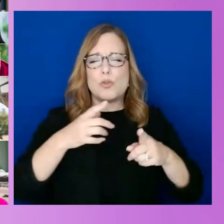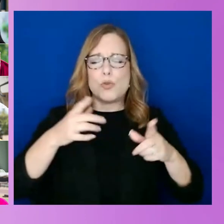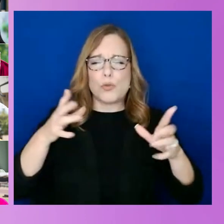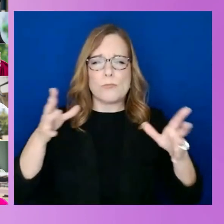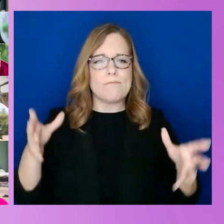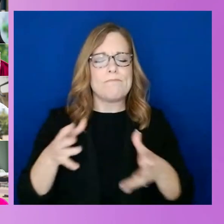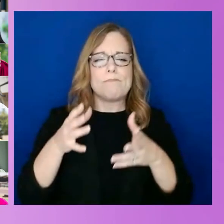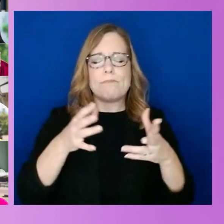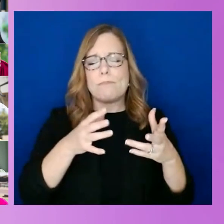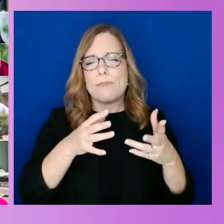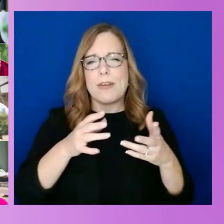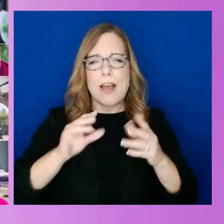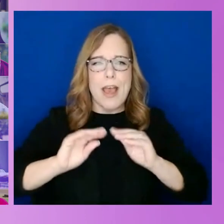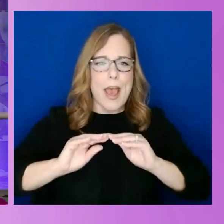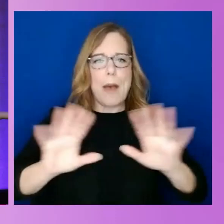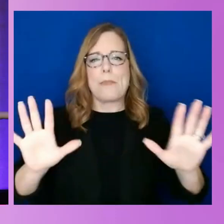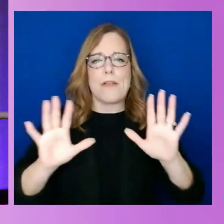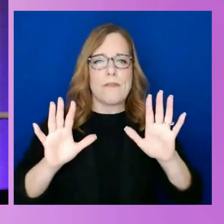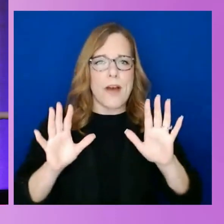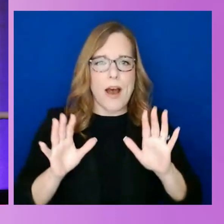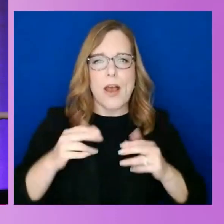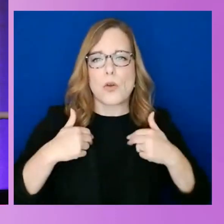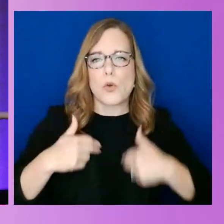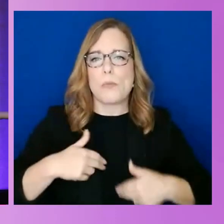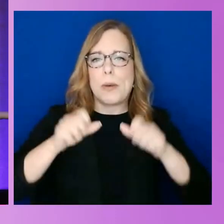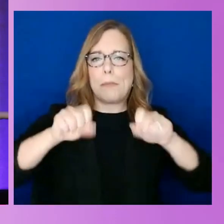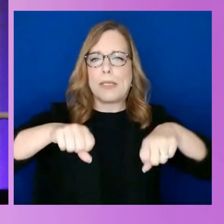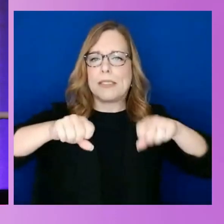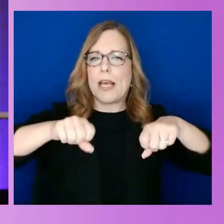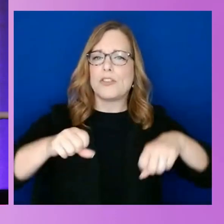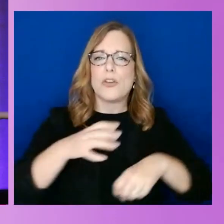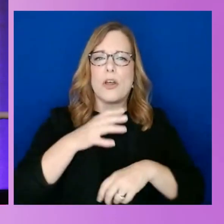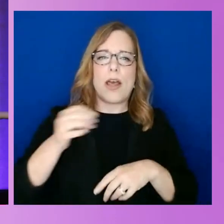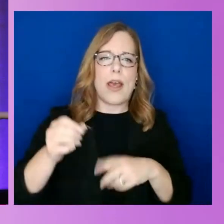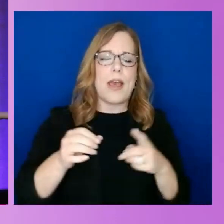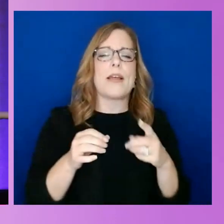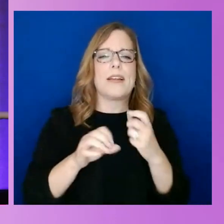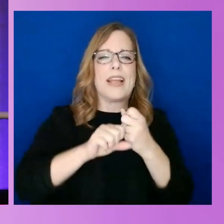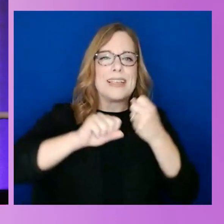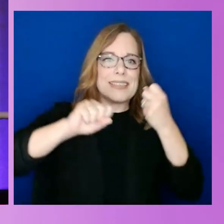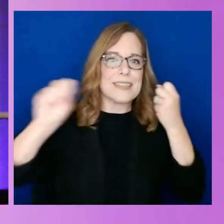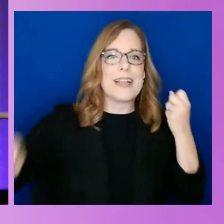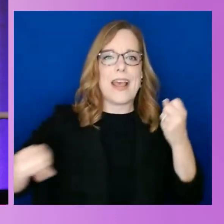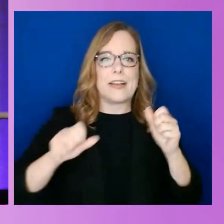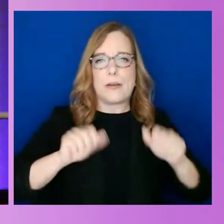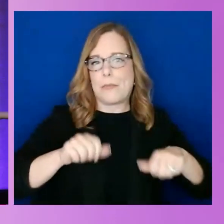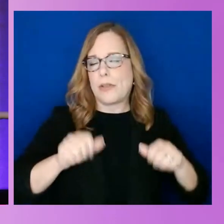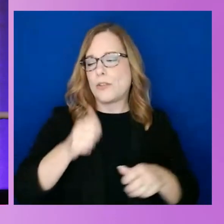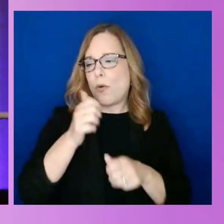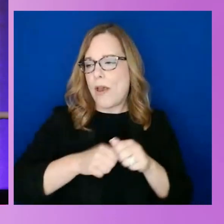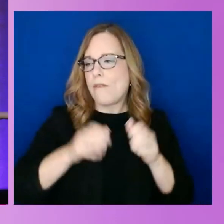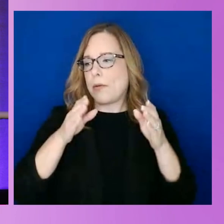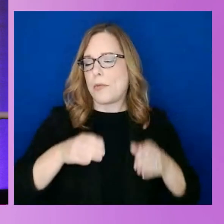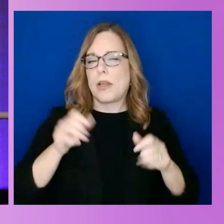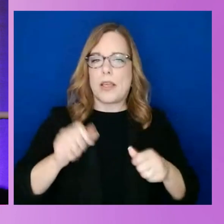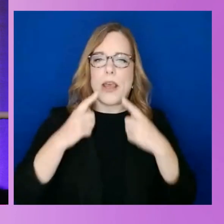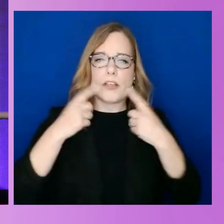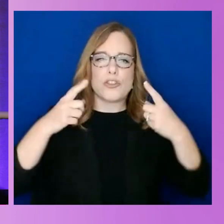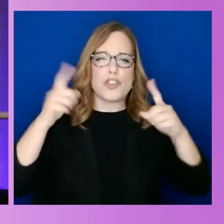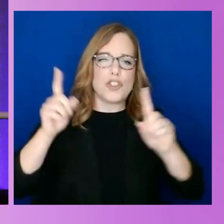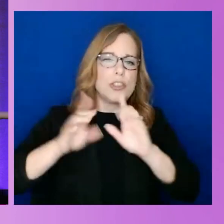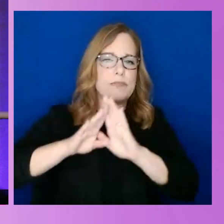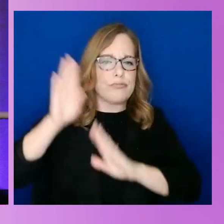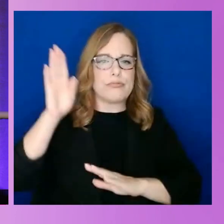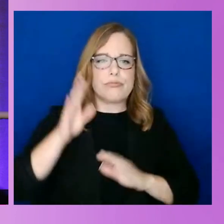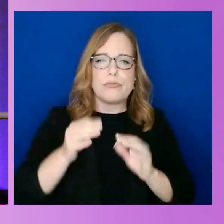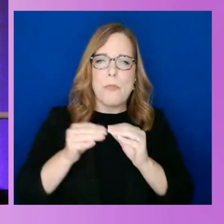can achieve more. More so than any other technology, generative AI levels the playing field.